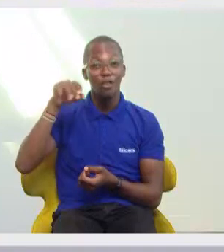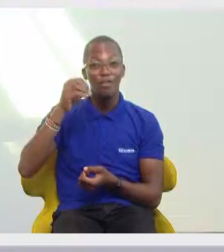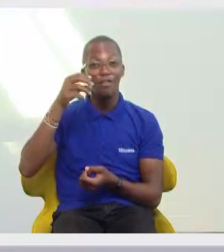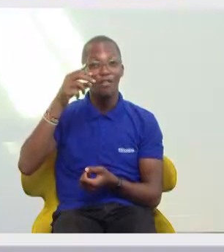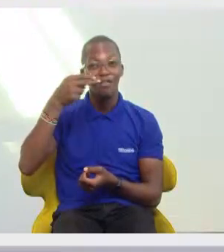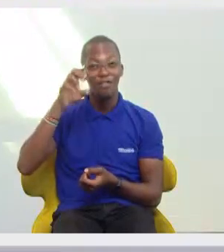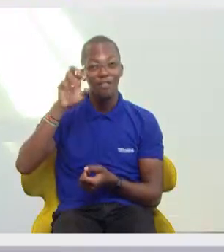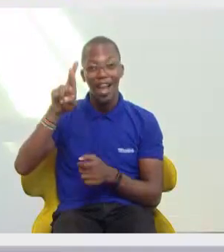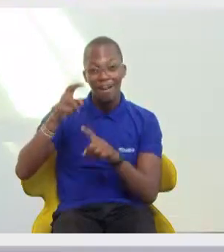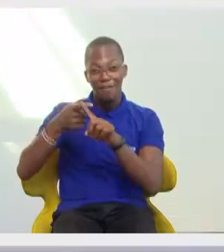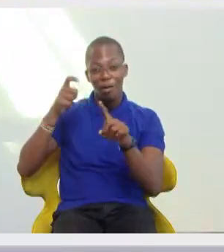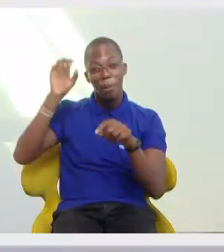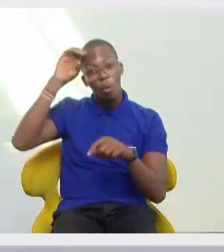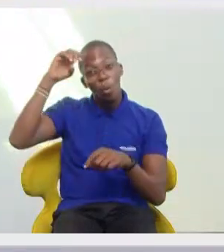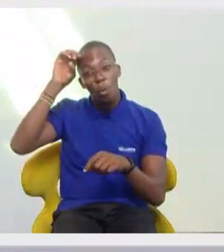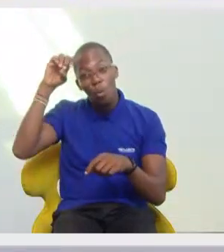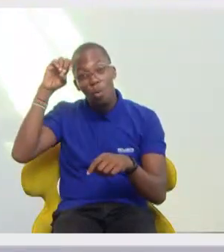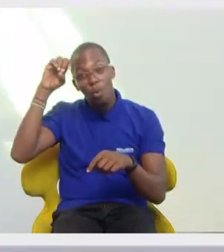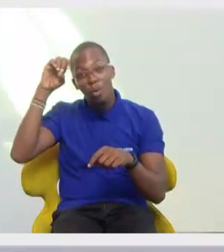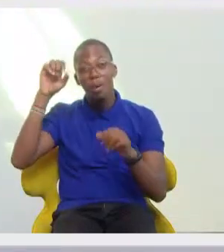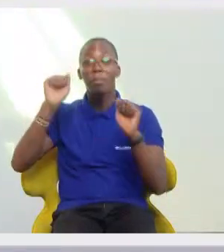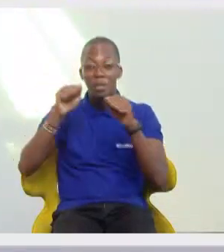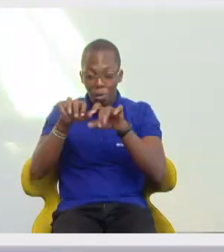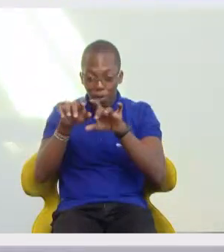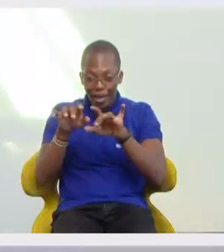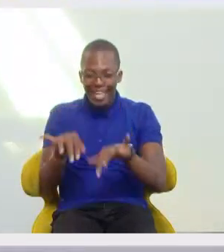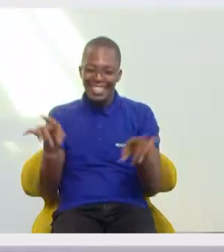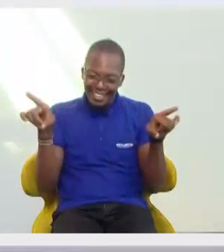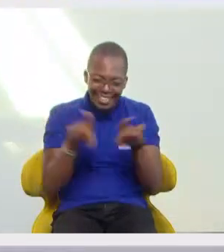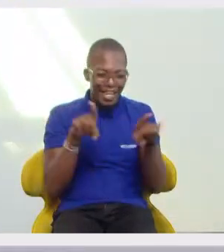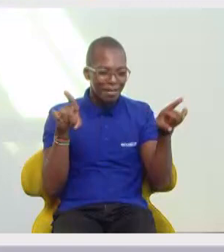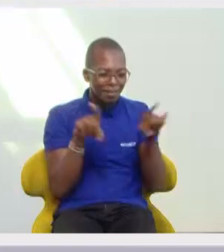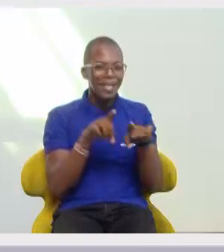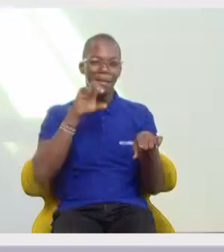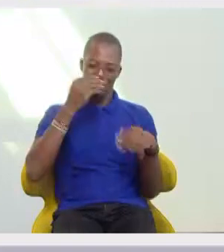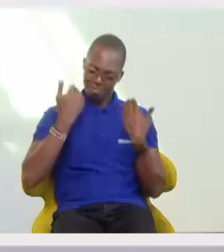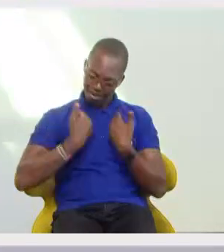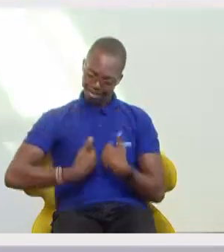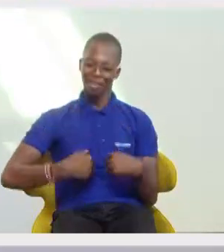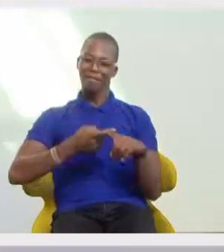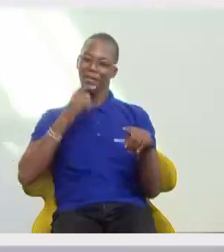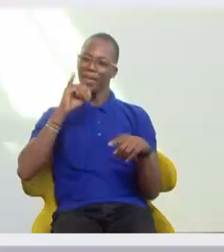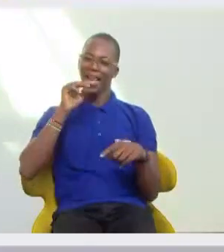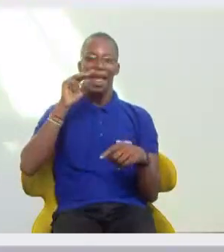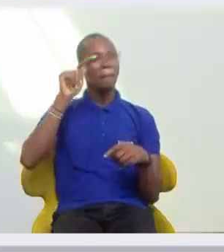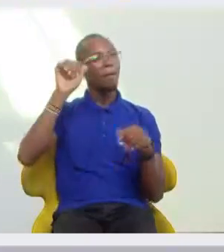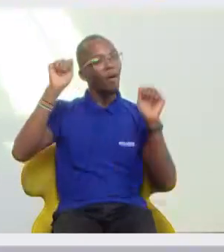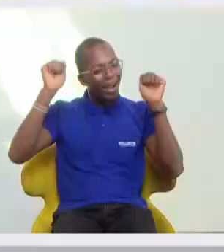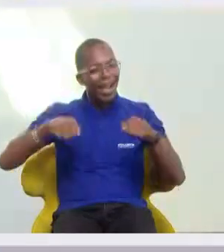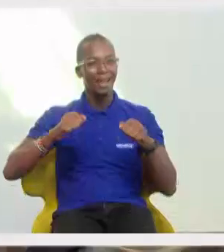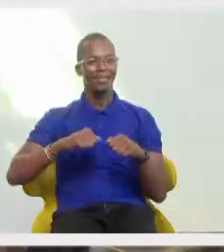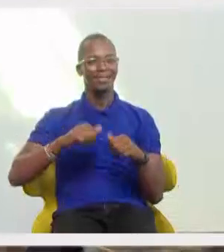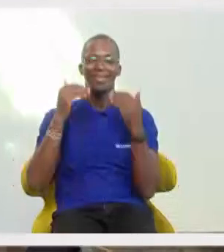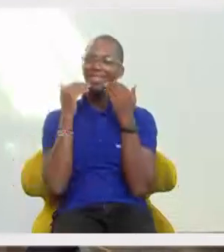is the same thing Christine from inABLE can also code. Mine is thank you.